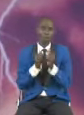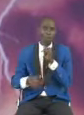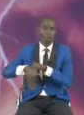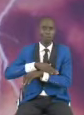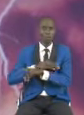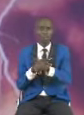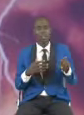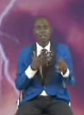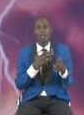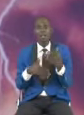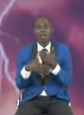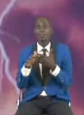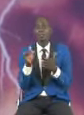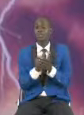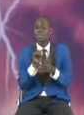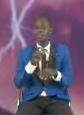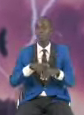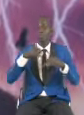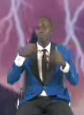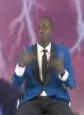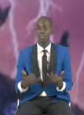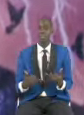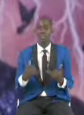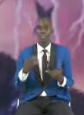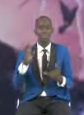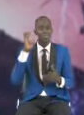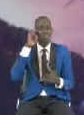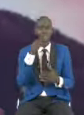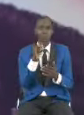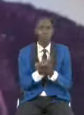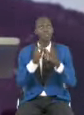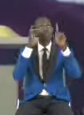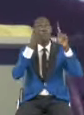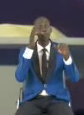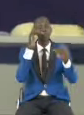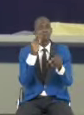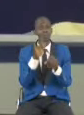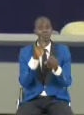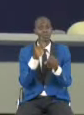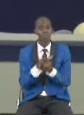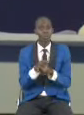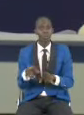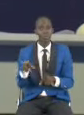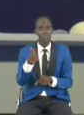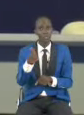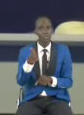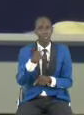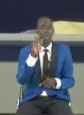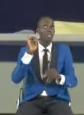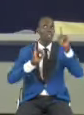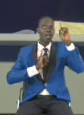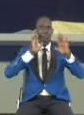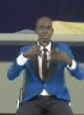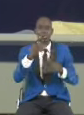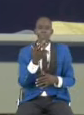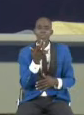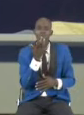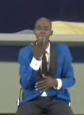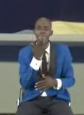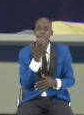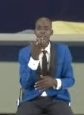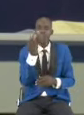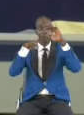that time now, he said, "I will give you a taste of heaven." You, I will give